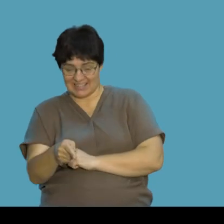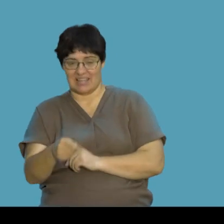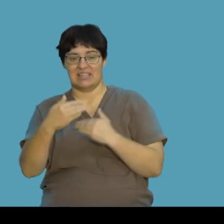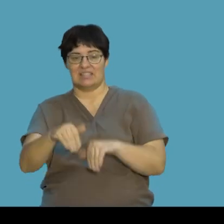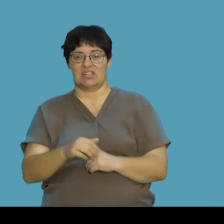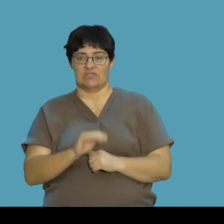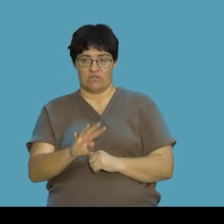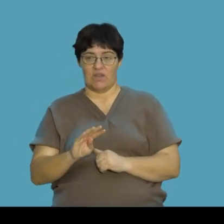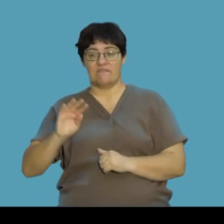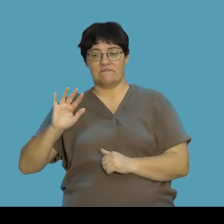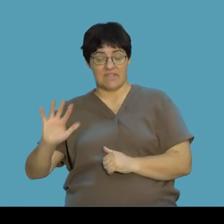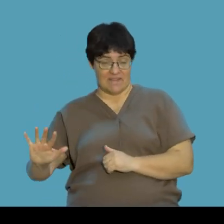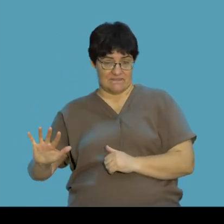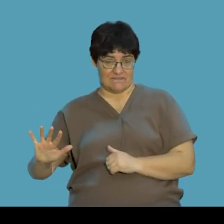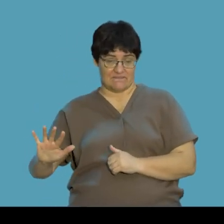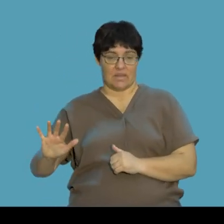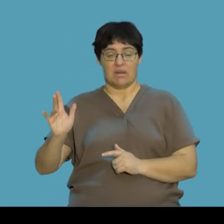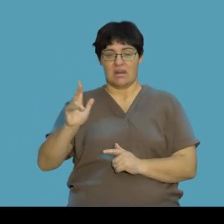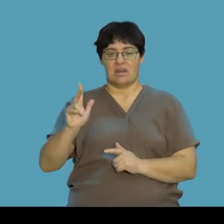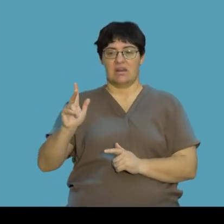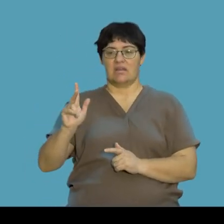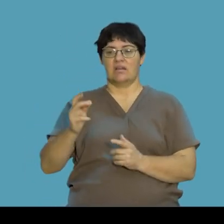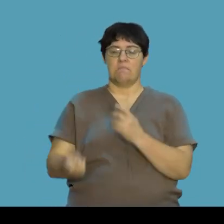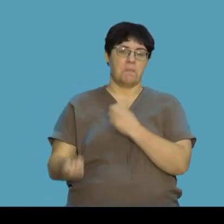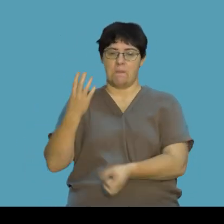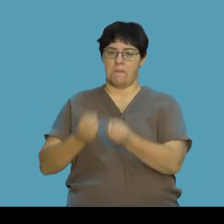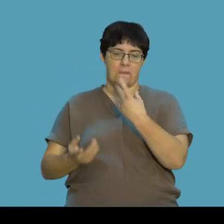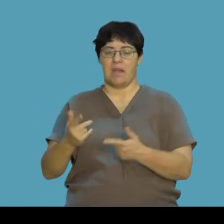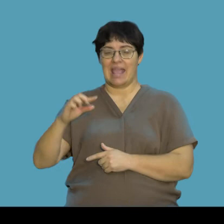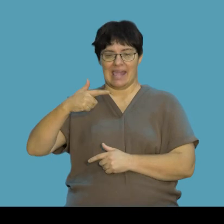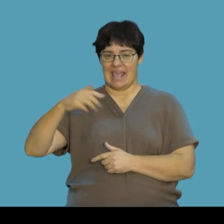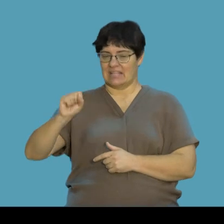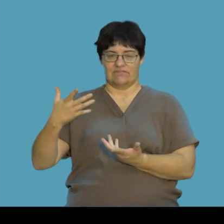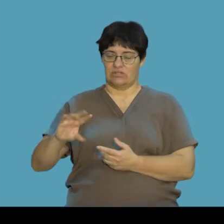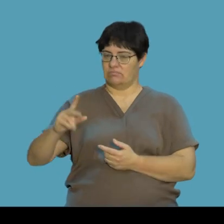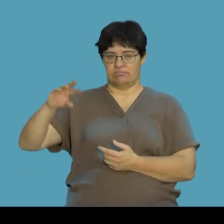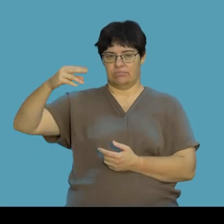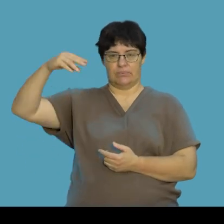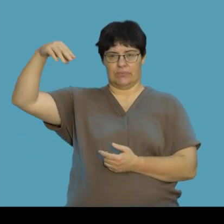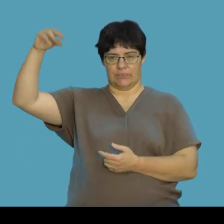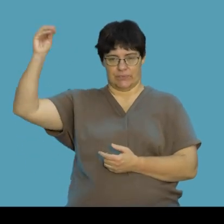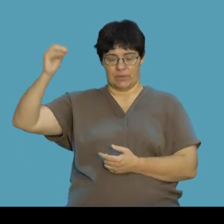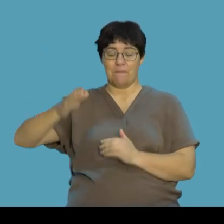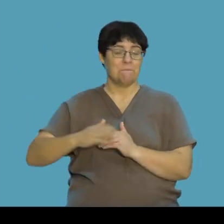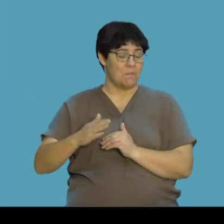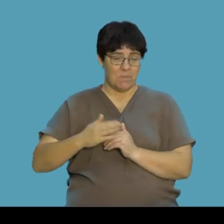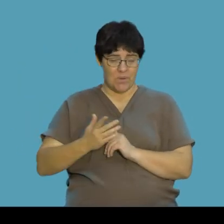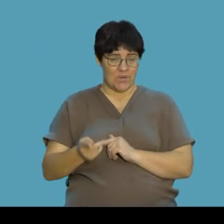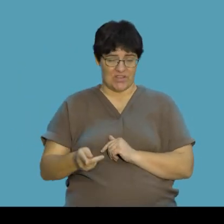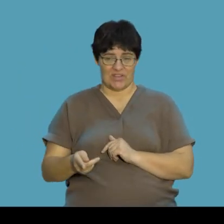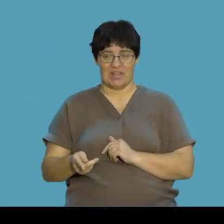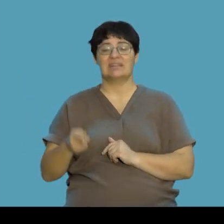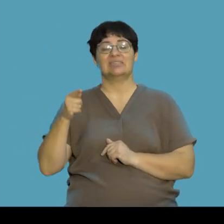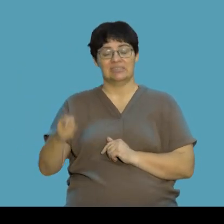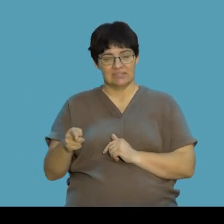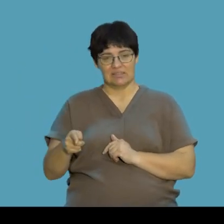then stage five, the substance is already in a gaseous state. Now, you continue heating these gas particles, so these vapor particles,